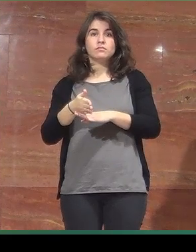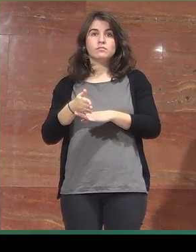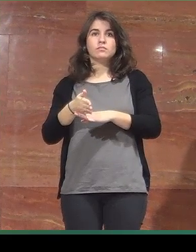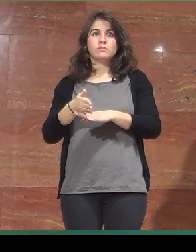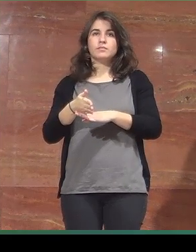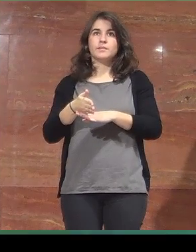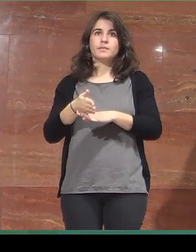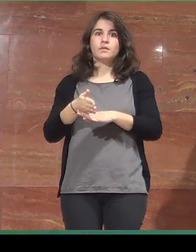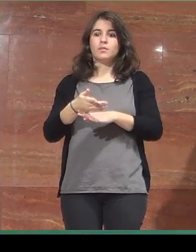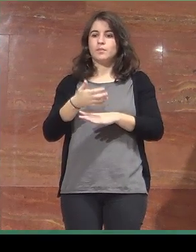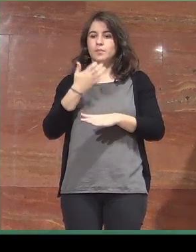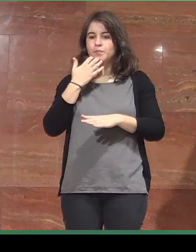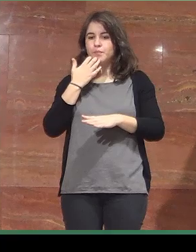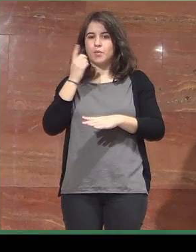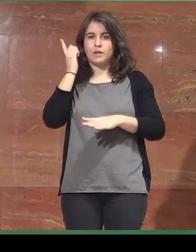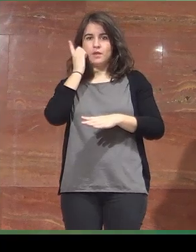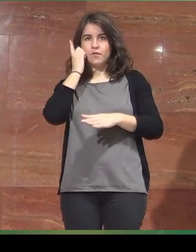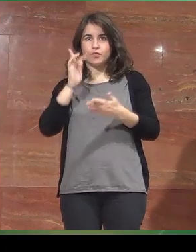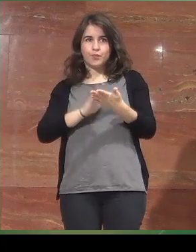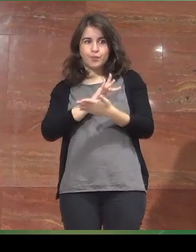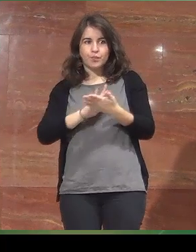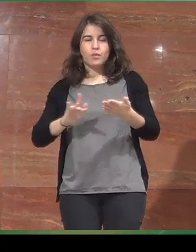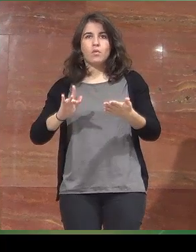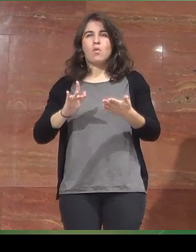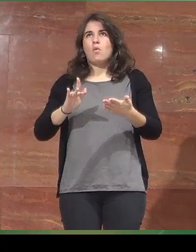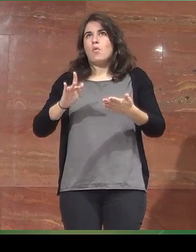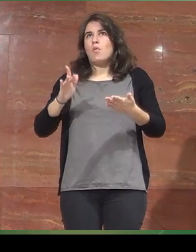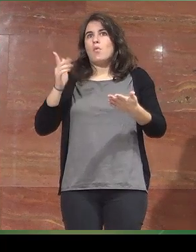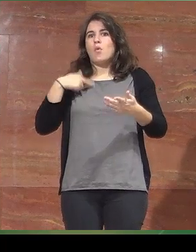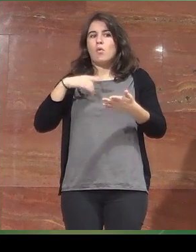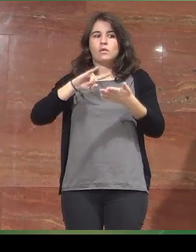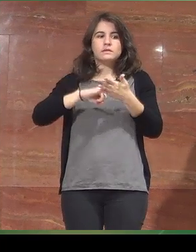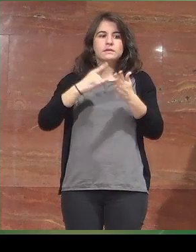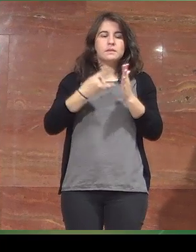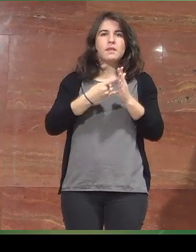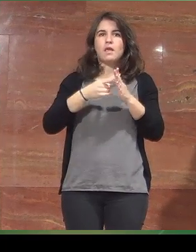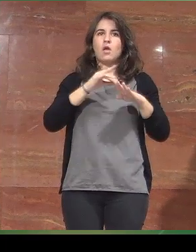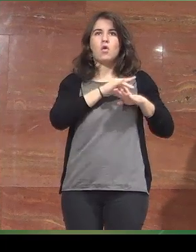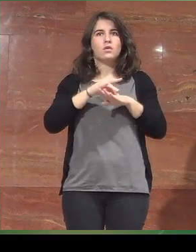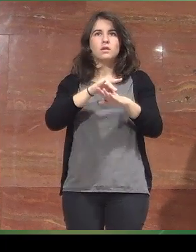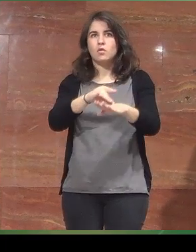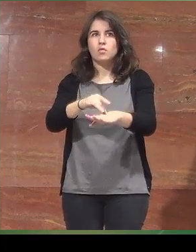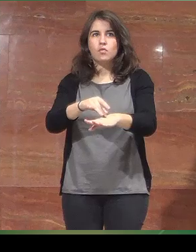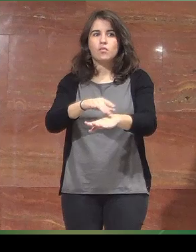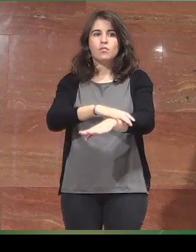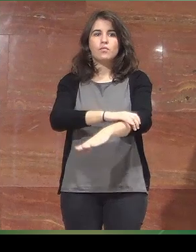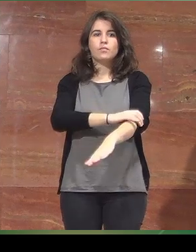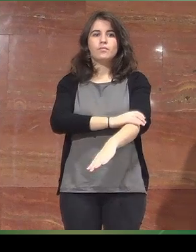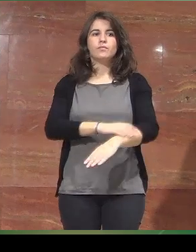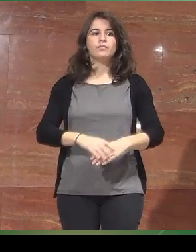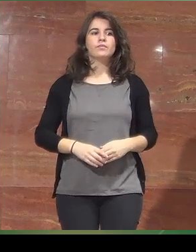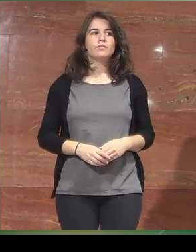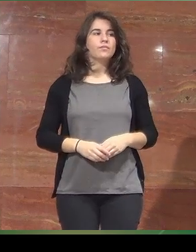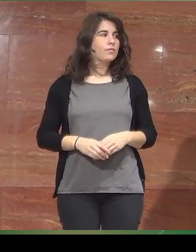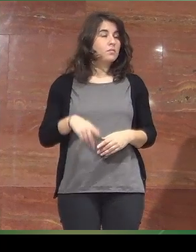smartphone or other orientation object we can. You forget it one time, you are